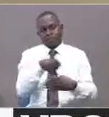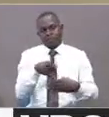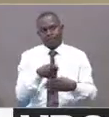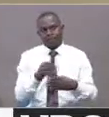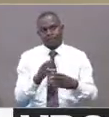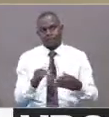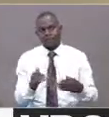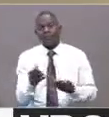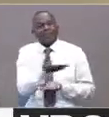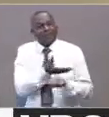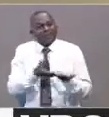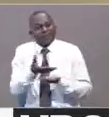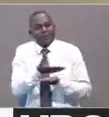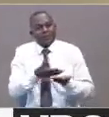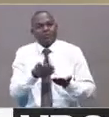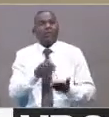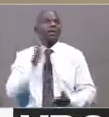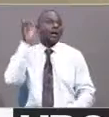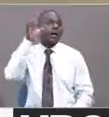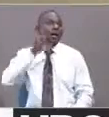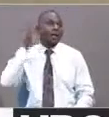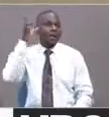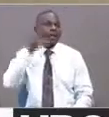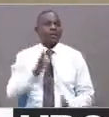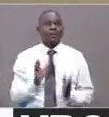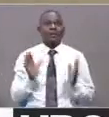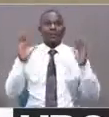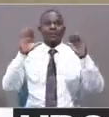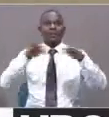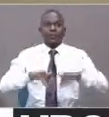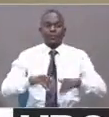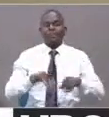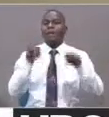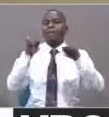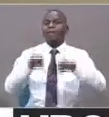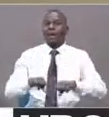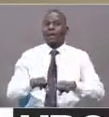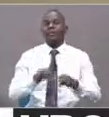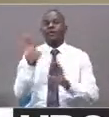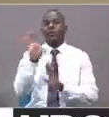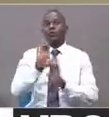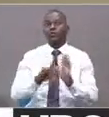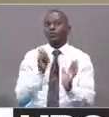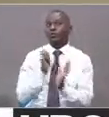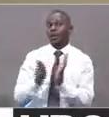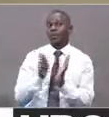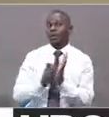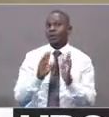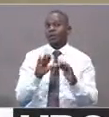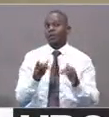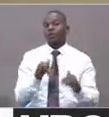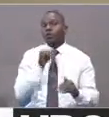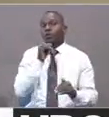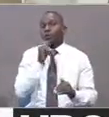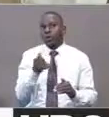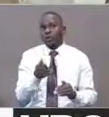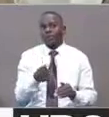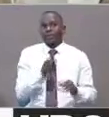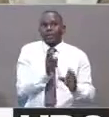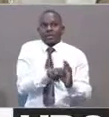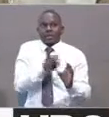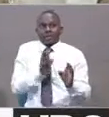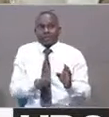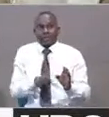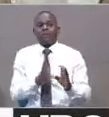to discuss in a London conference the poorest constitution which has ever been written, where you don't have exit.